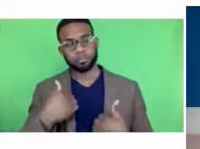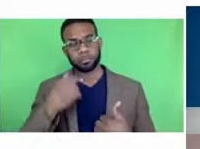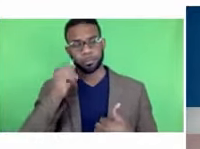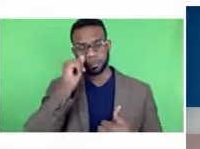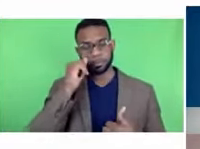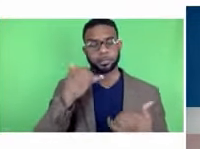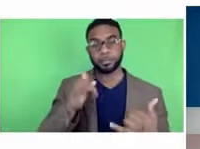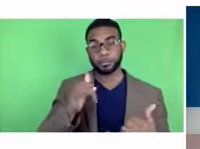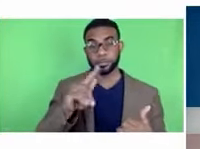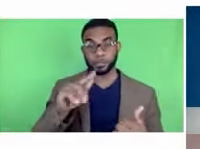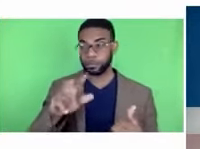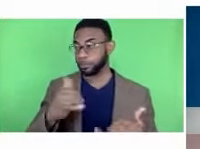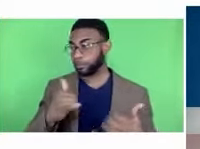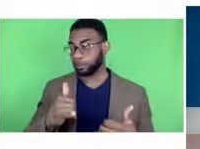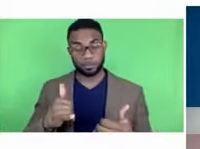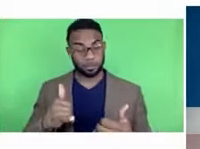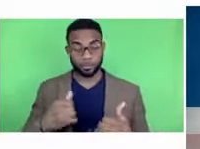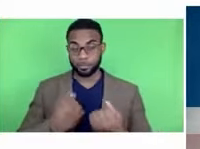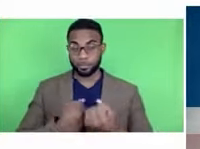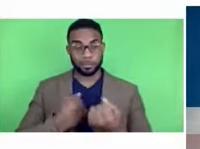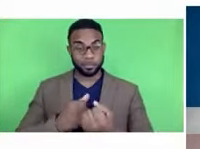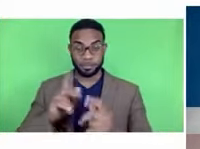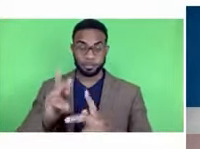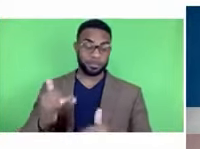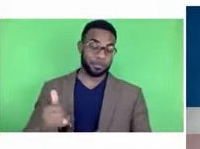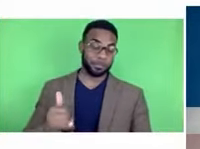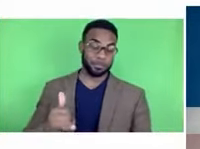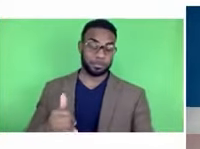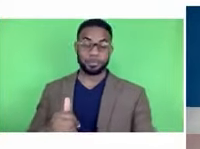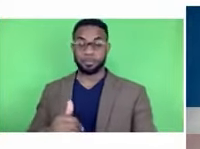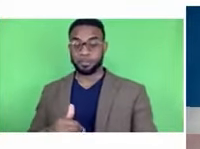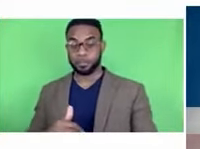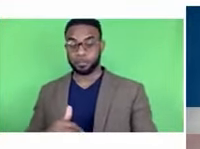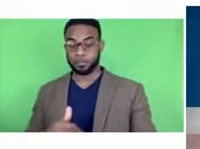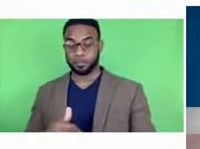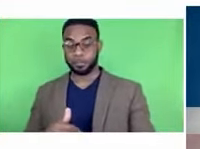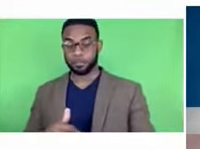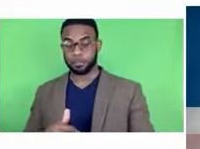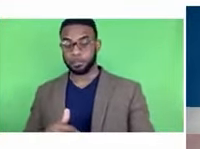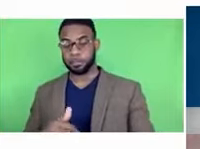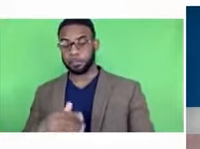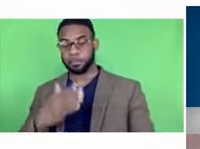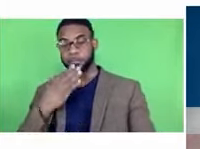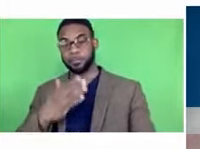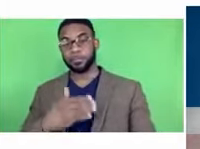live. We're still supporting that person today. So, excellent. Thank you.